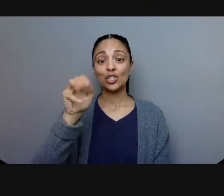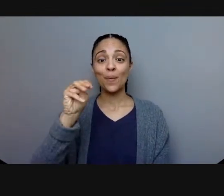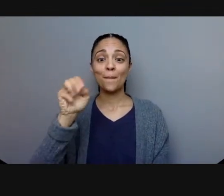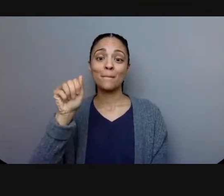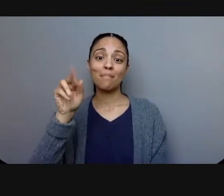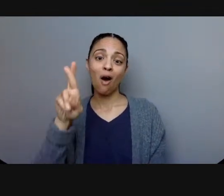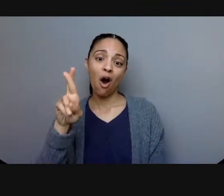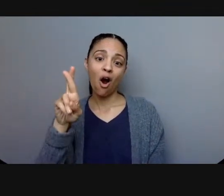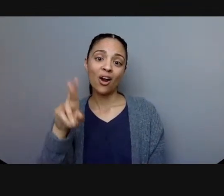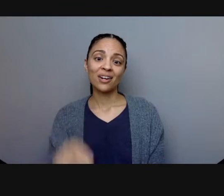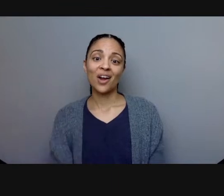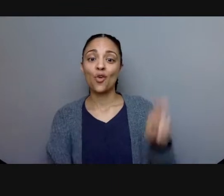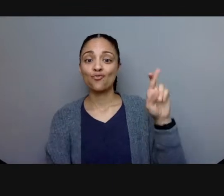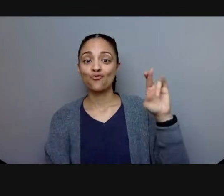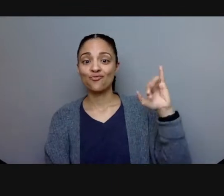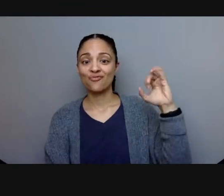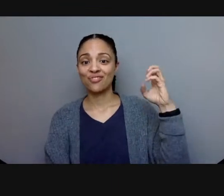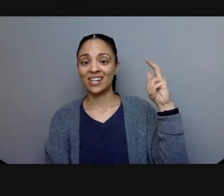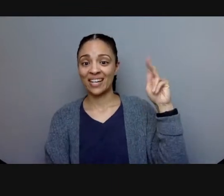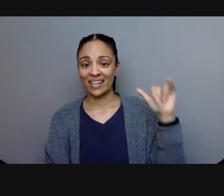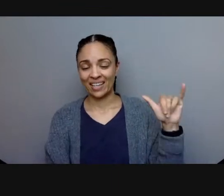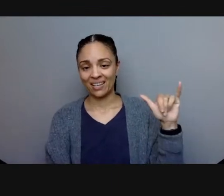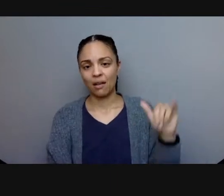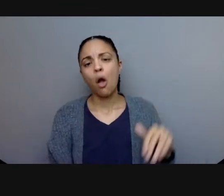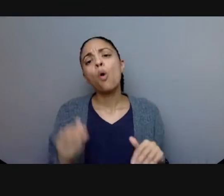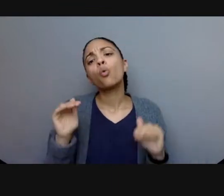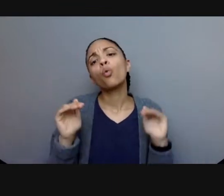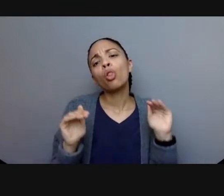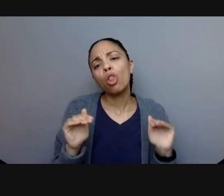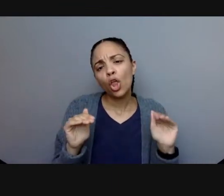because Big Rick is his pop. Courtney,